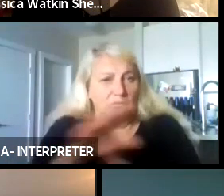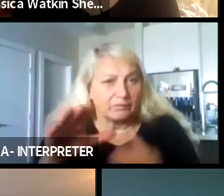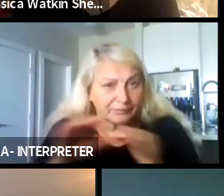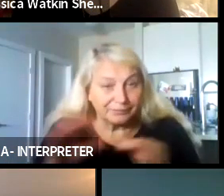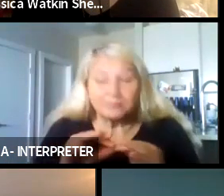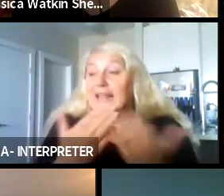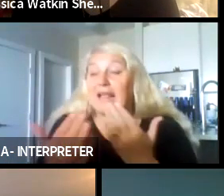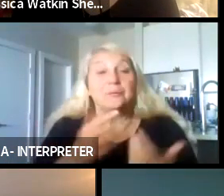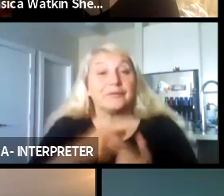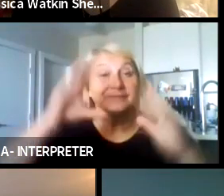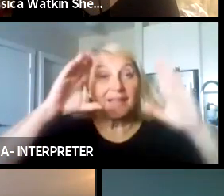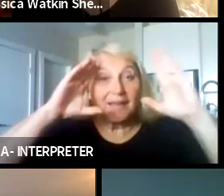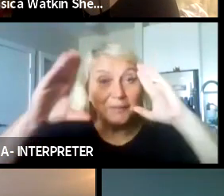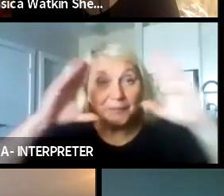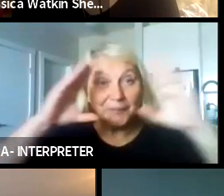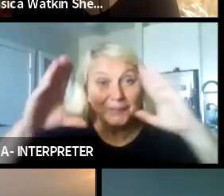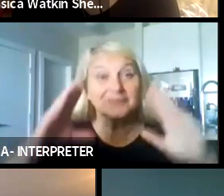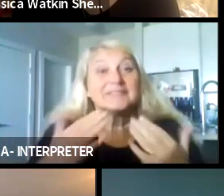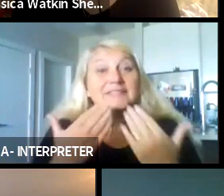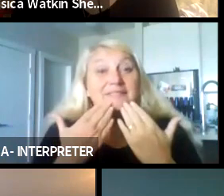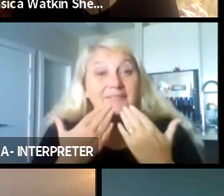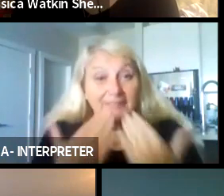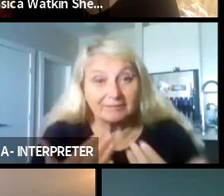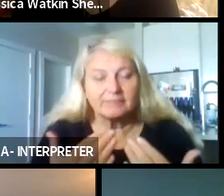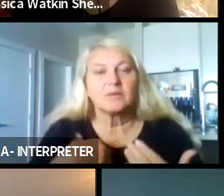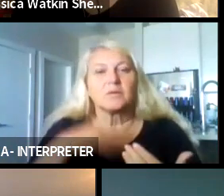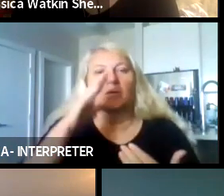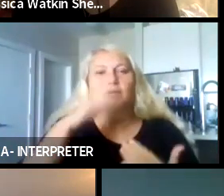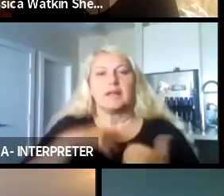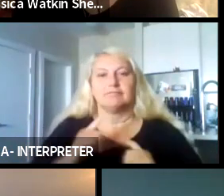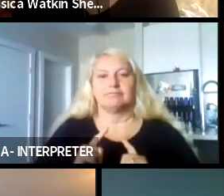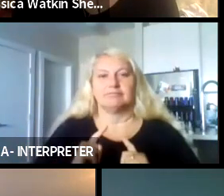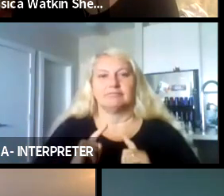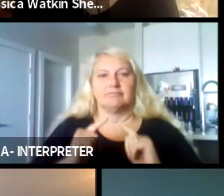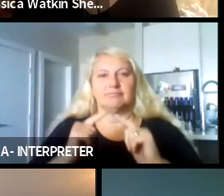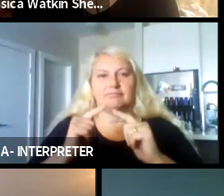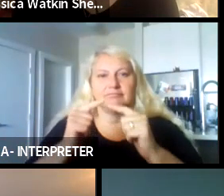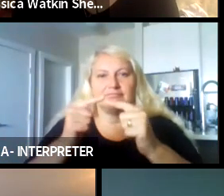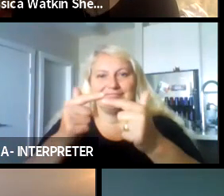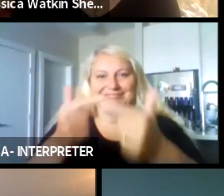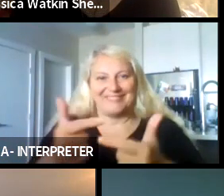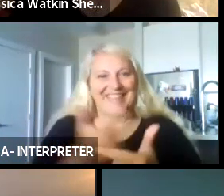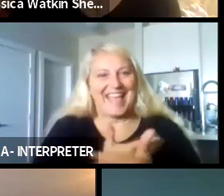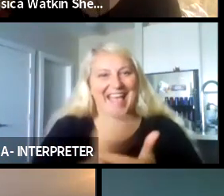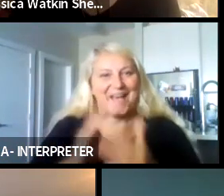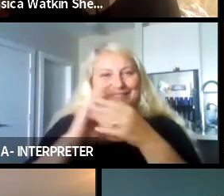thank you, and I'll hand it back to our narrators.